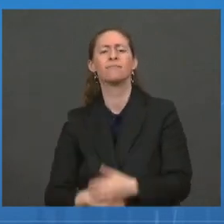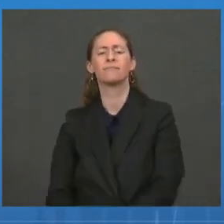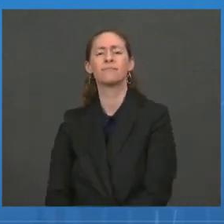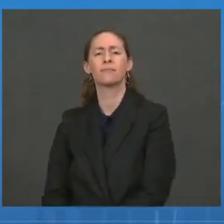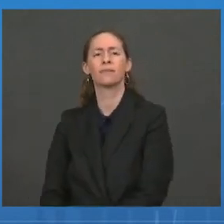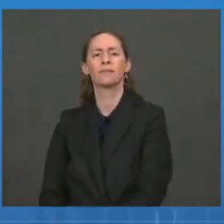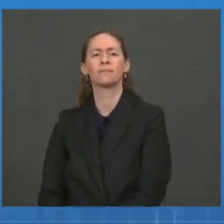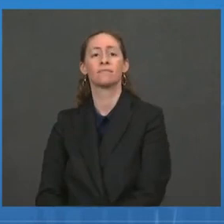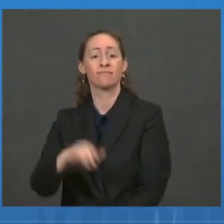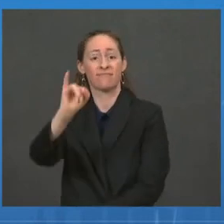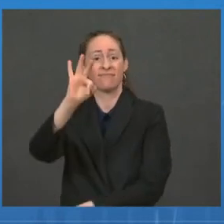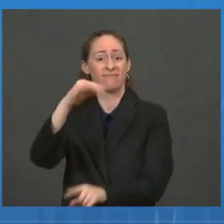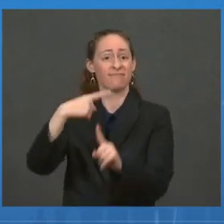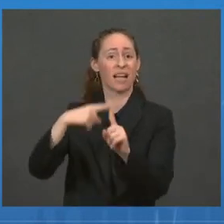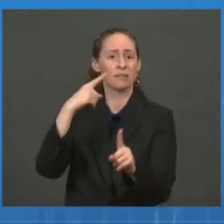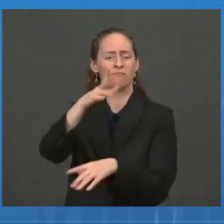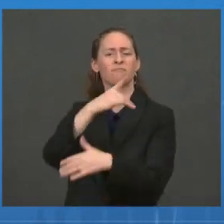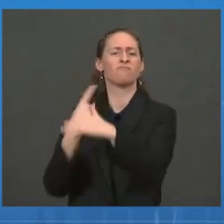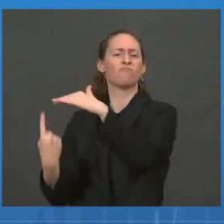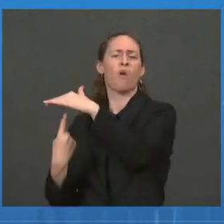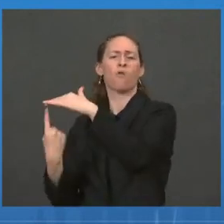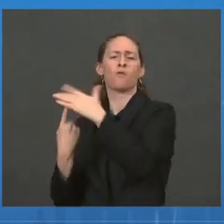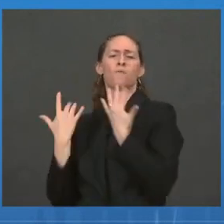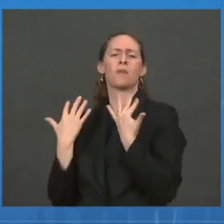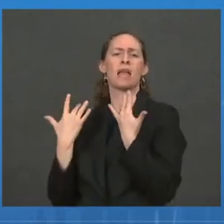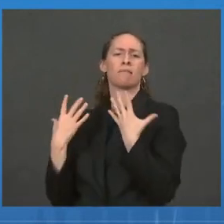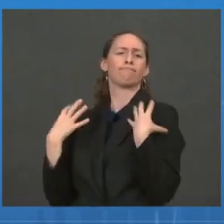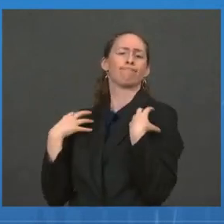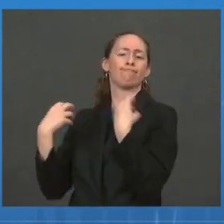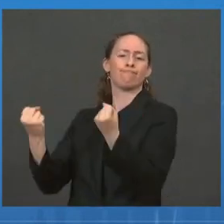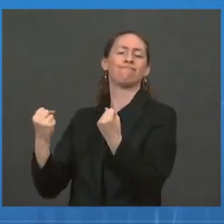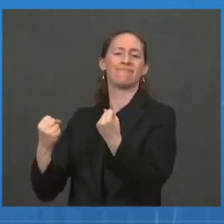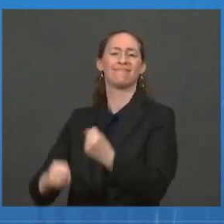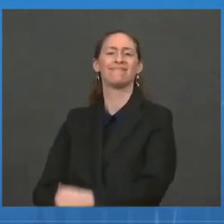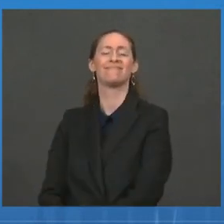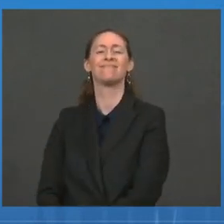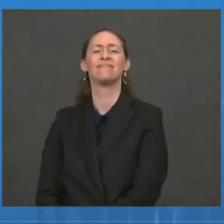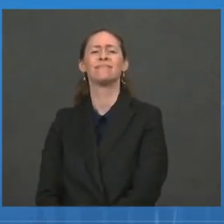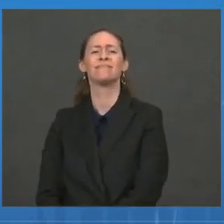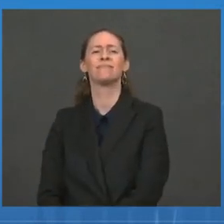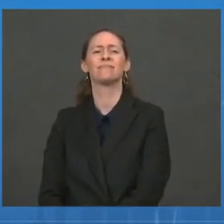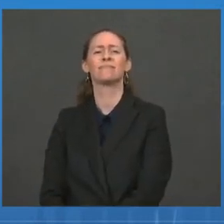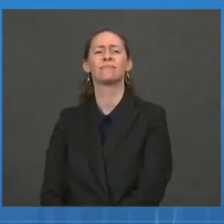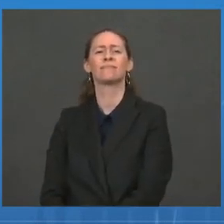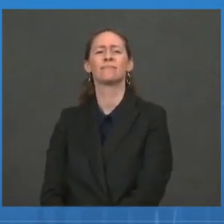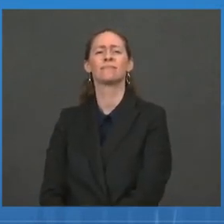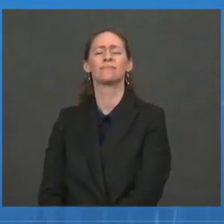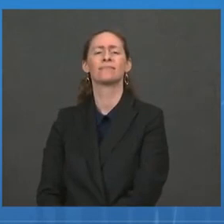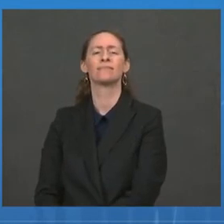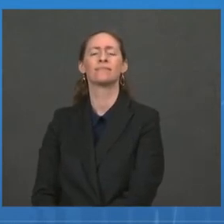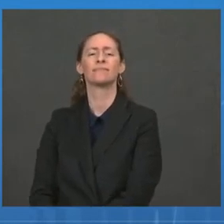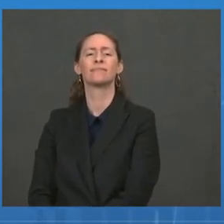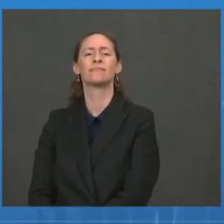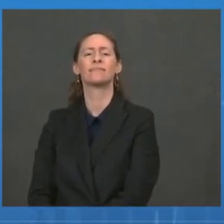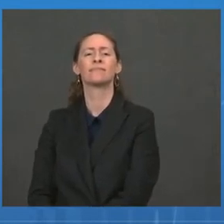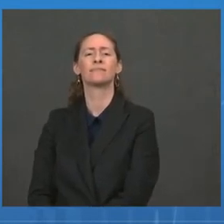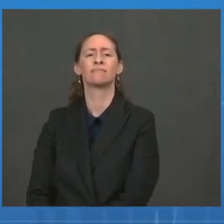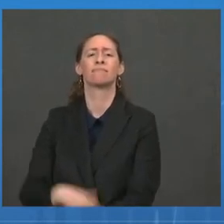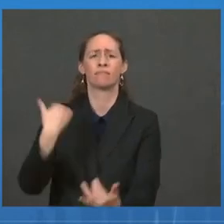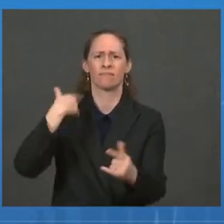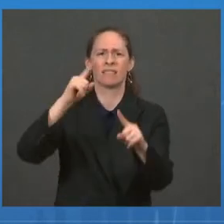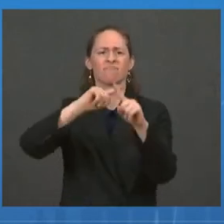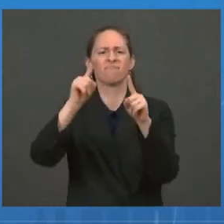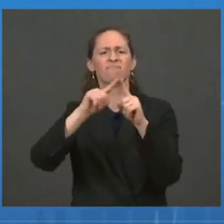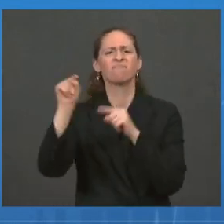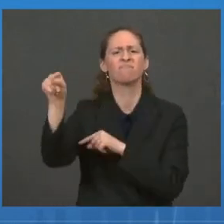san francisco newark and atlanta airports four of the busiest international airports in the country this program allows